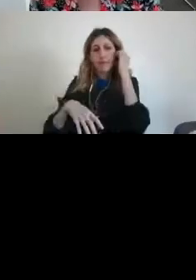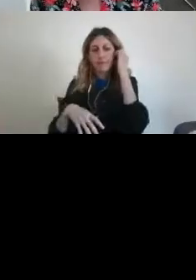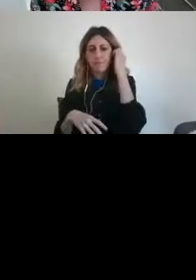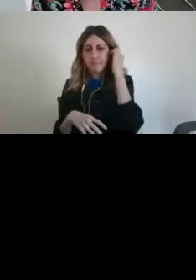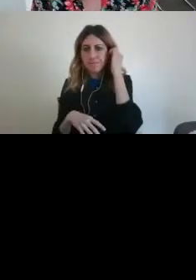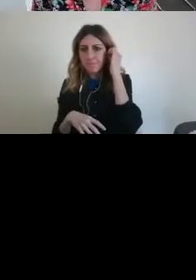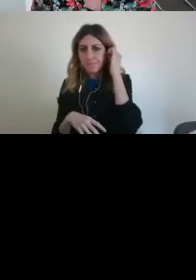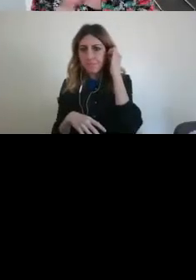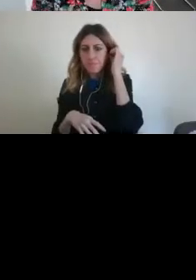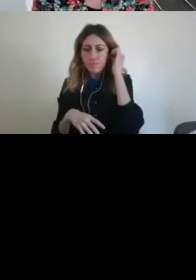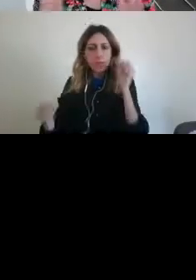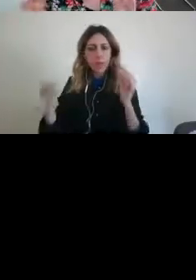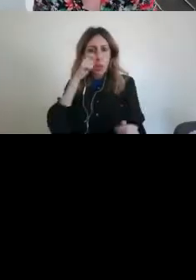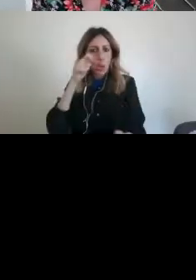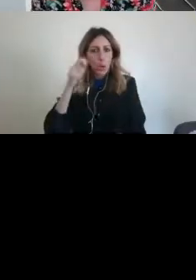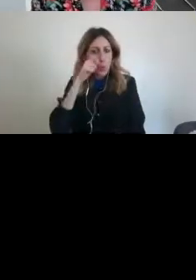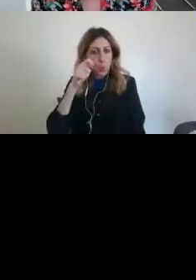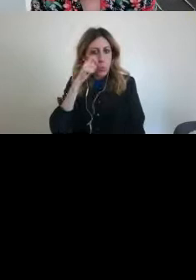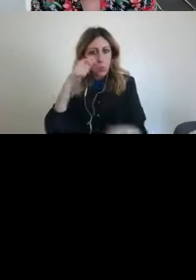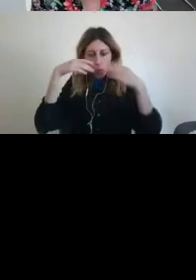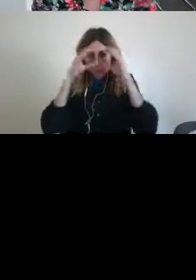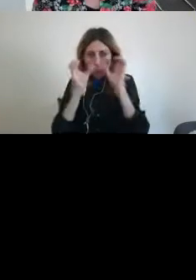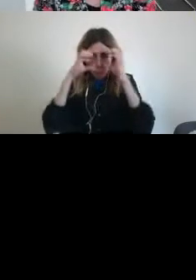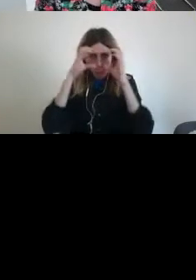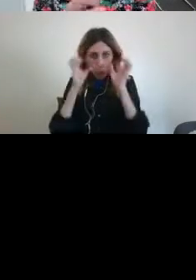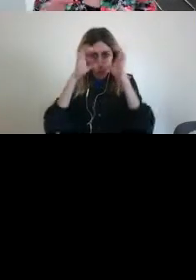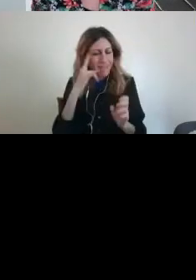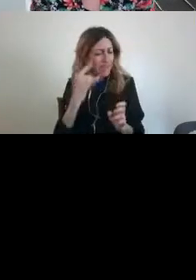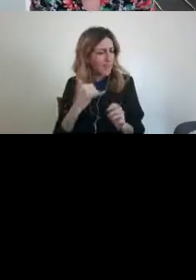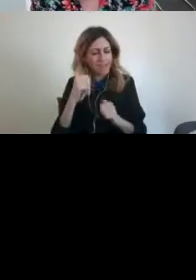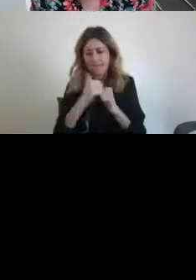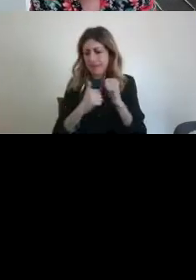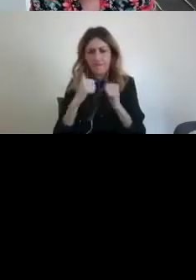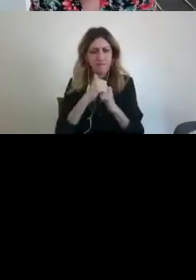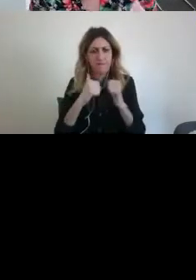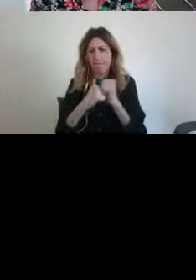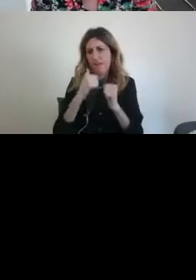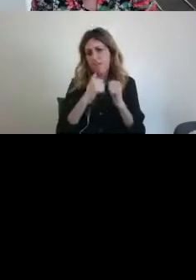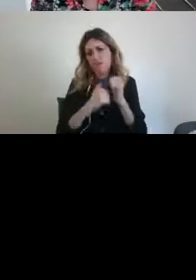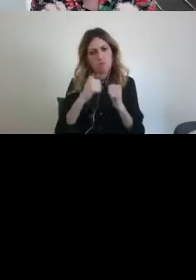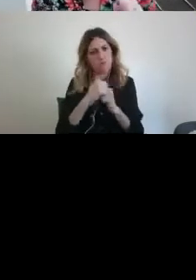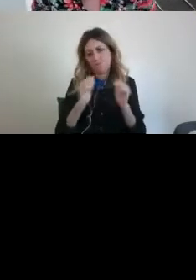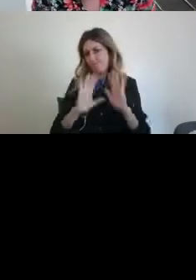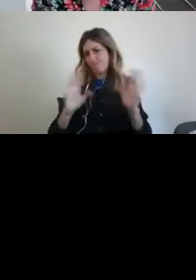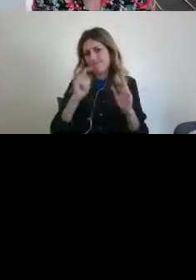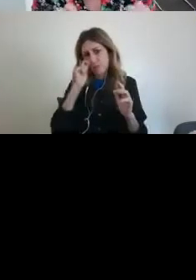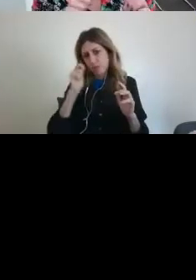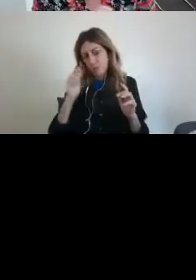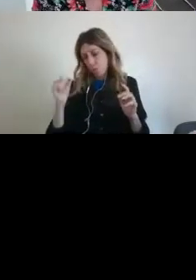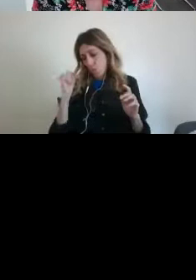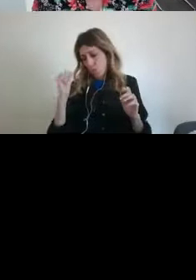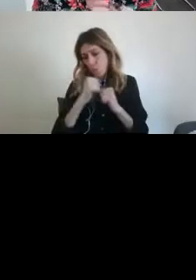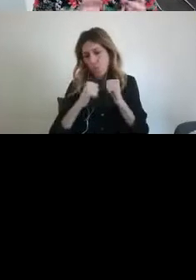hard time figuring out what is what on a page. That's something that computers aren't that good at. Google is just not that smart